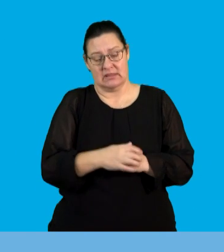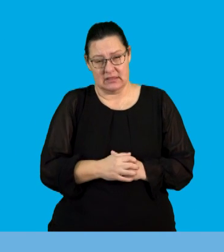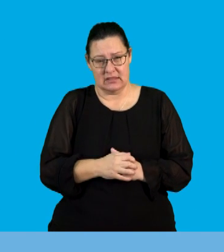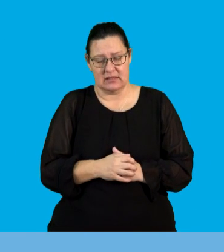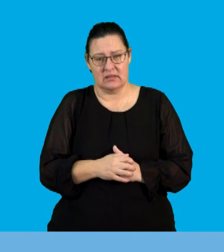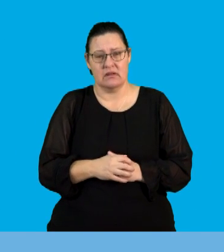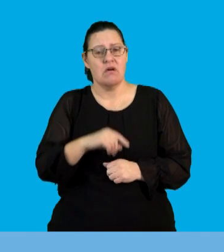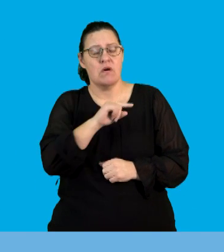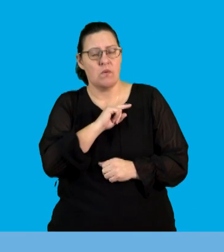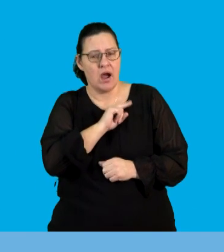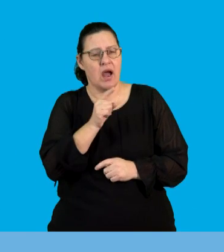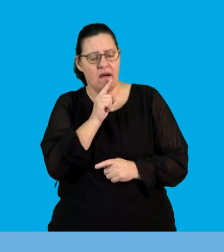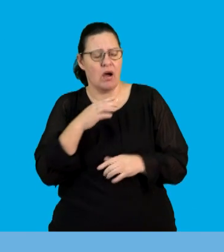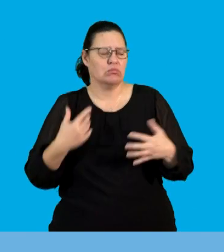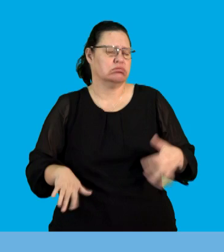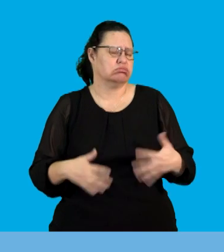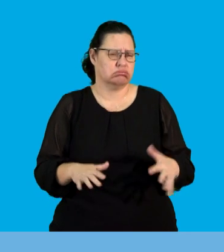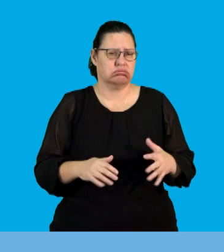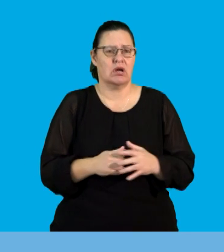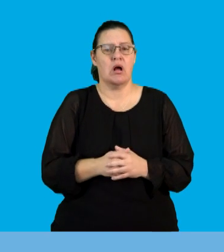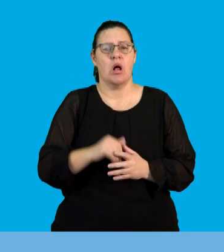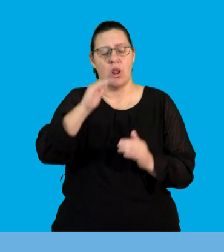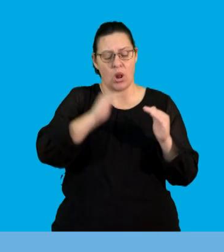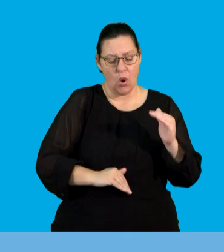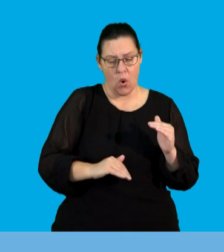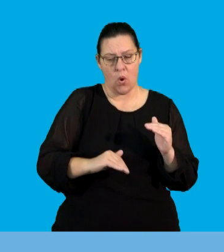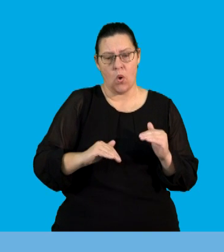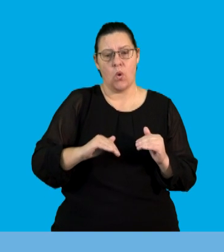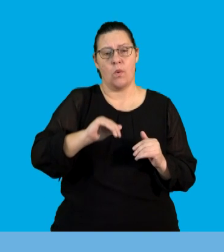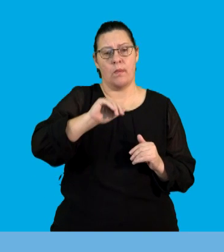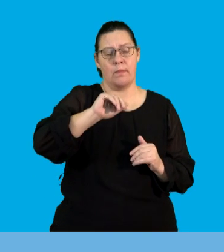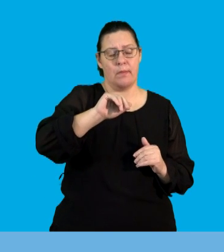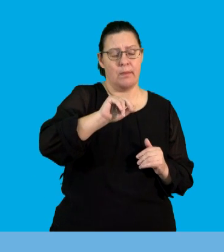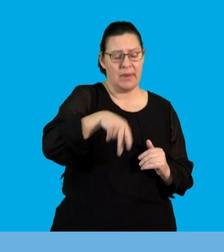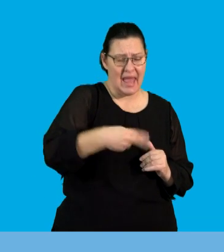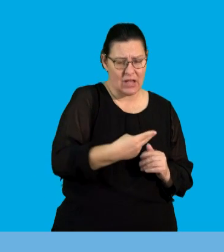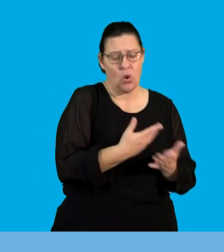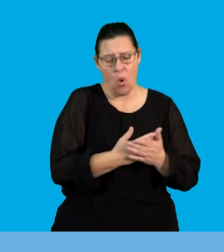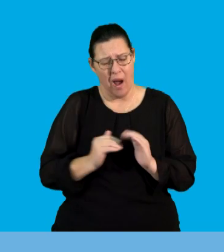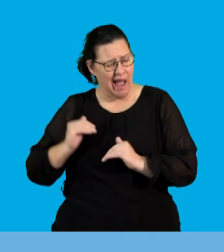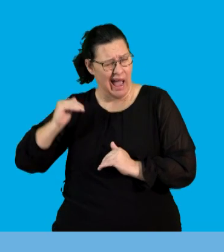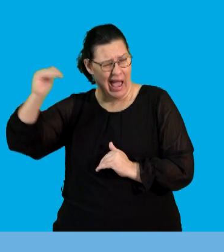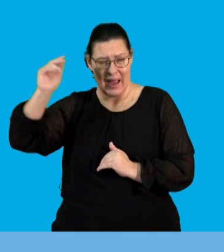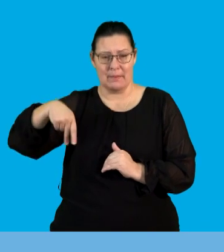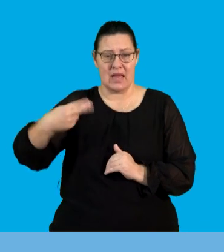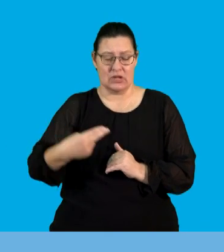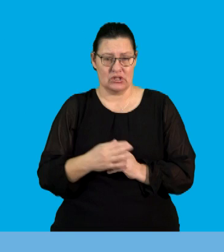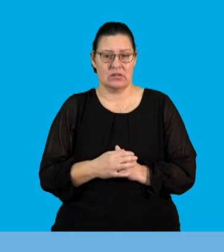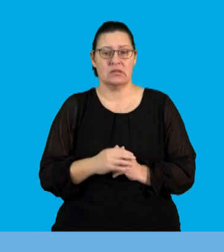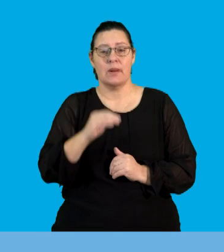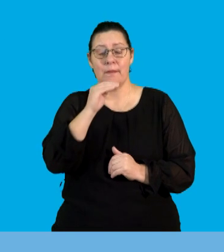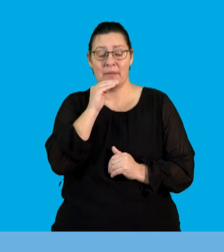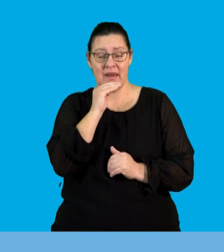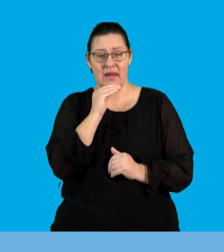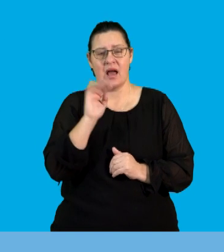strong acids and strong base, they have an extremely either low pH or a high pH. So if a